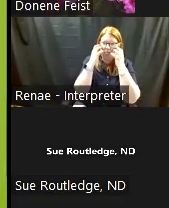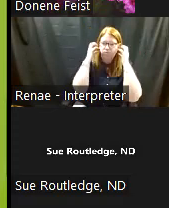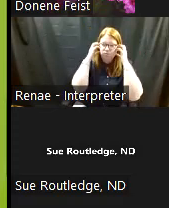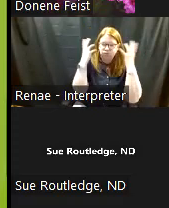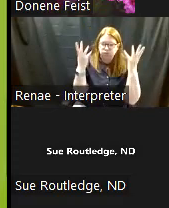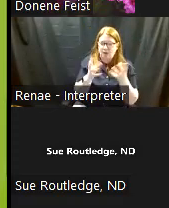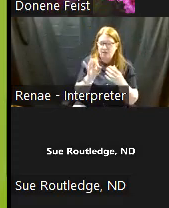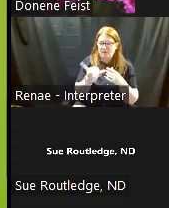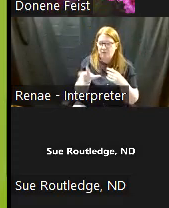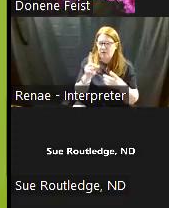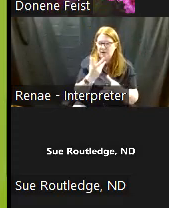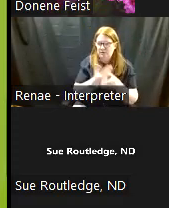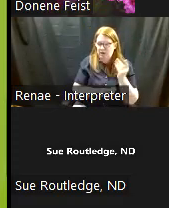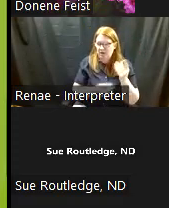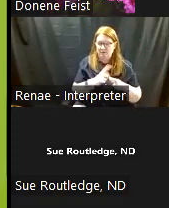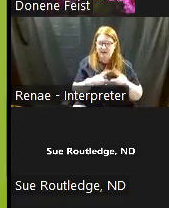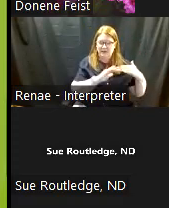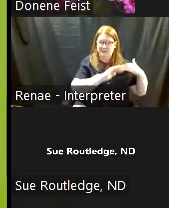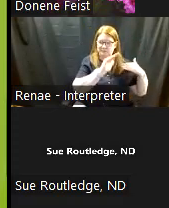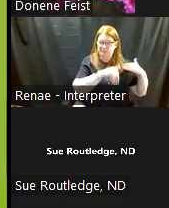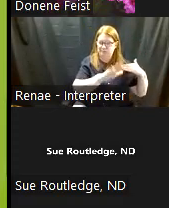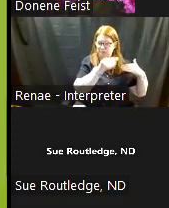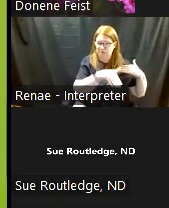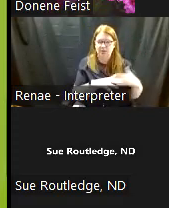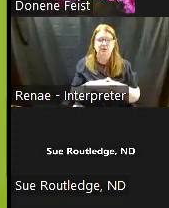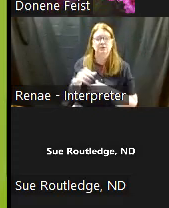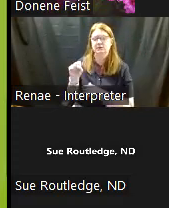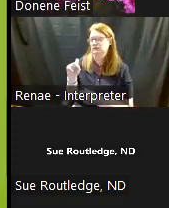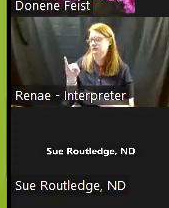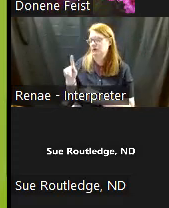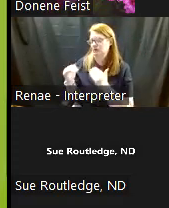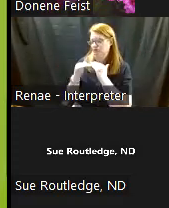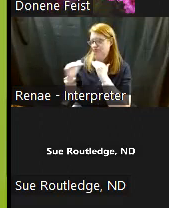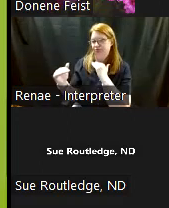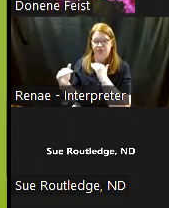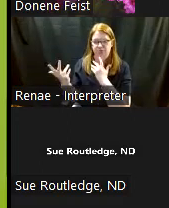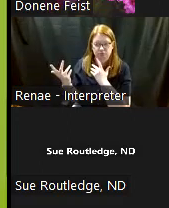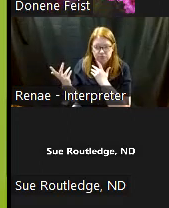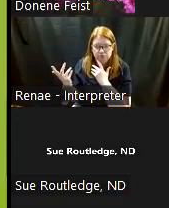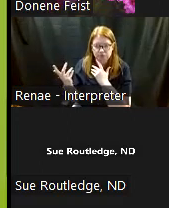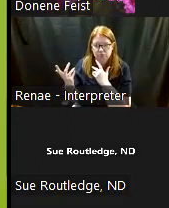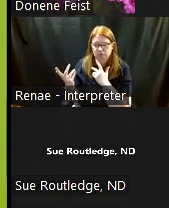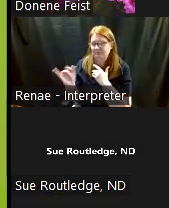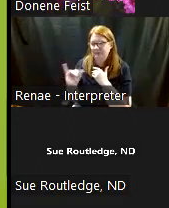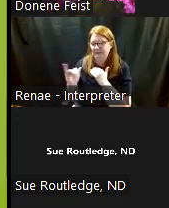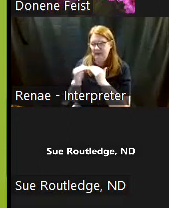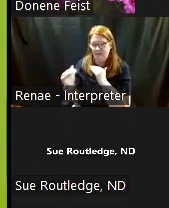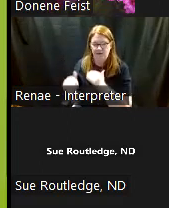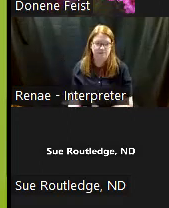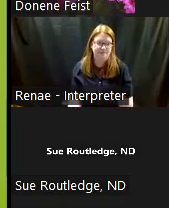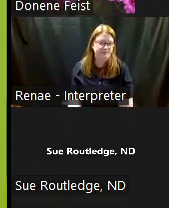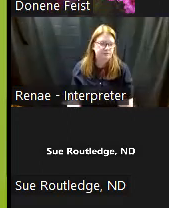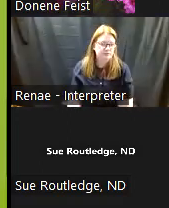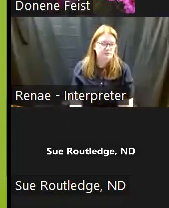and it's just changing over time. Stable obviously would just mean it's stayed at the same level. And